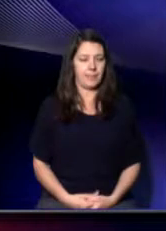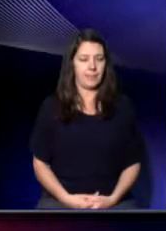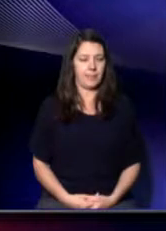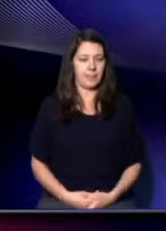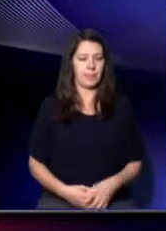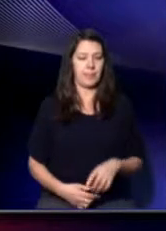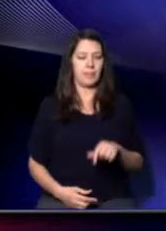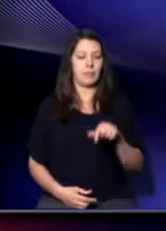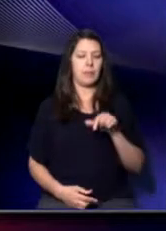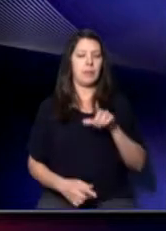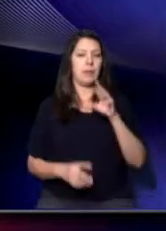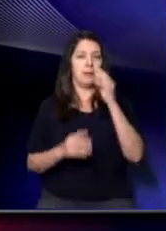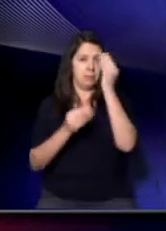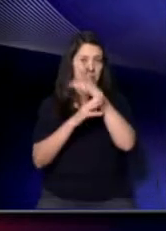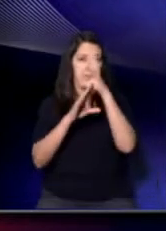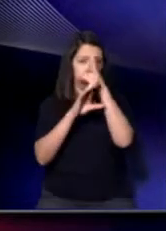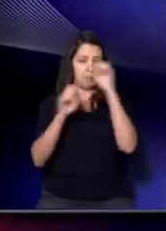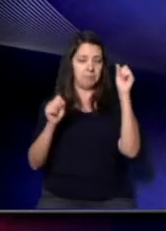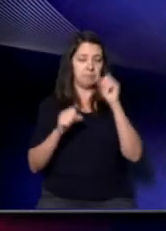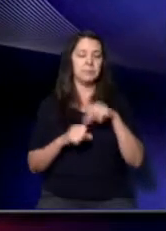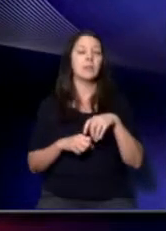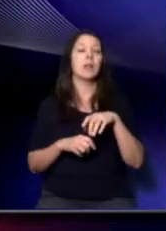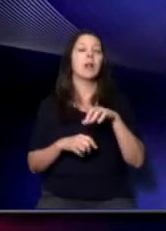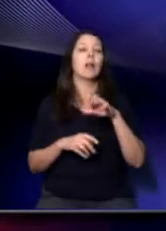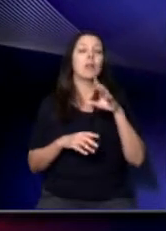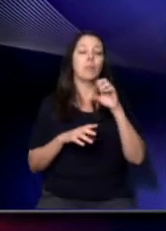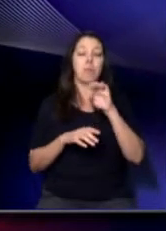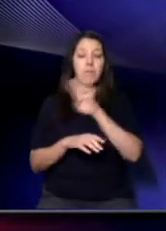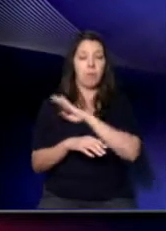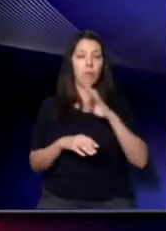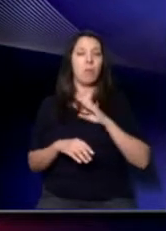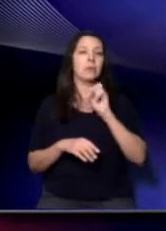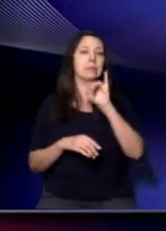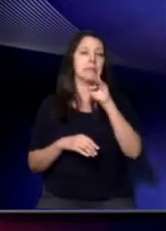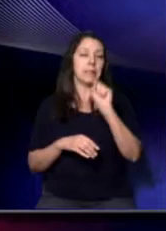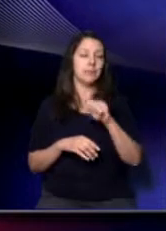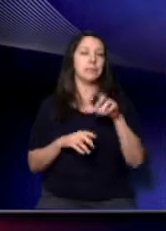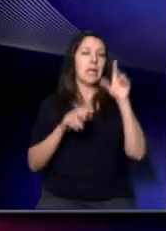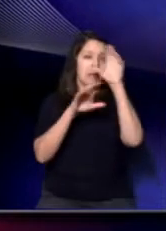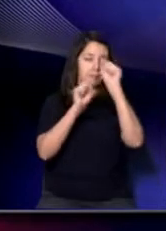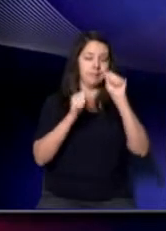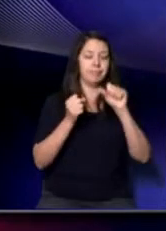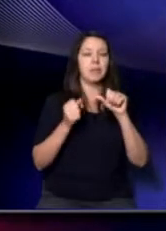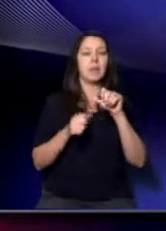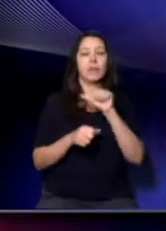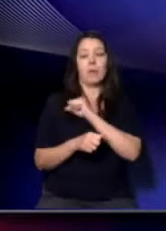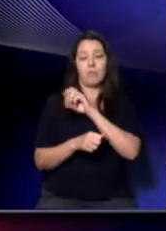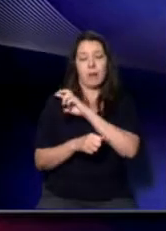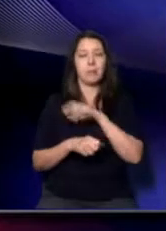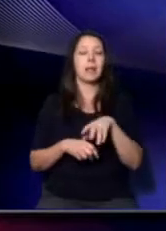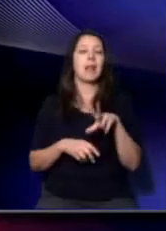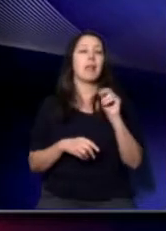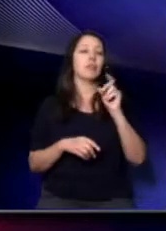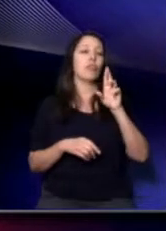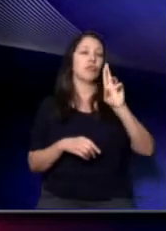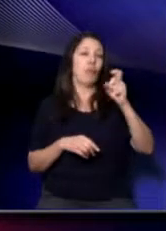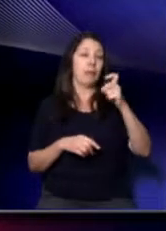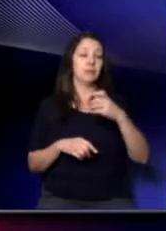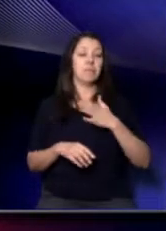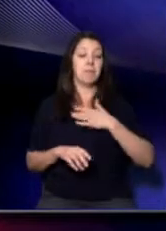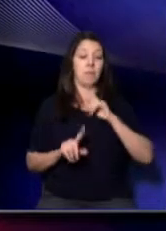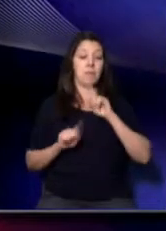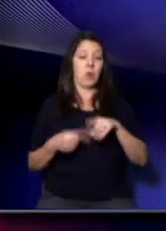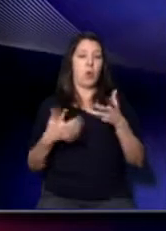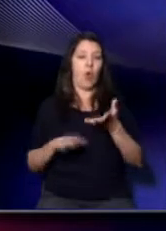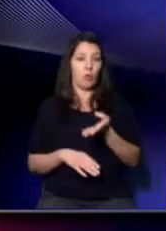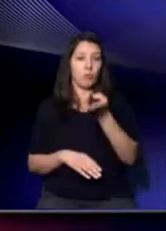Board President Sims, members of the board, Superintendent Reichman, Dr. Rex. You have my report. I